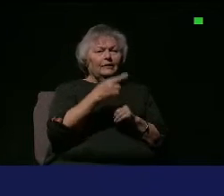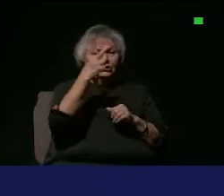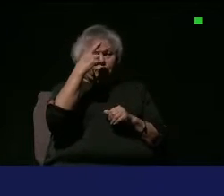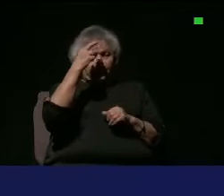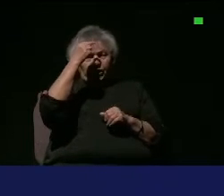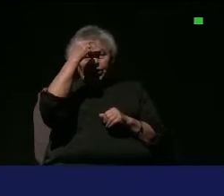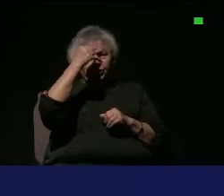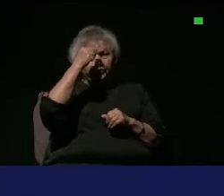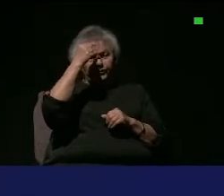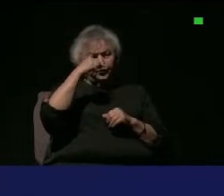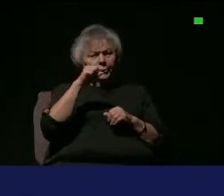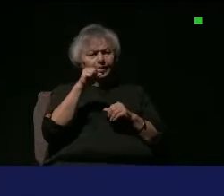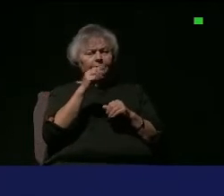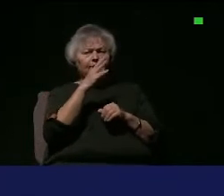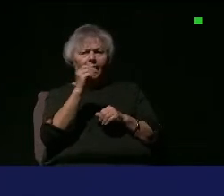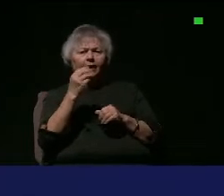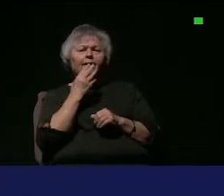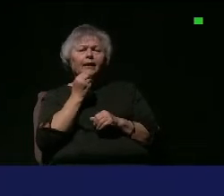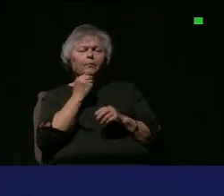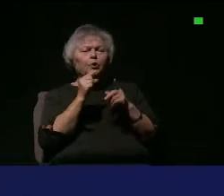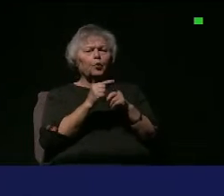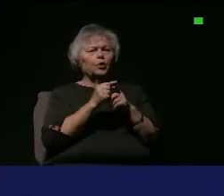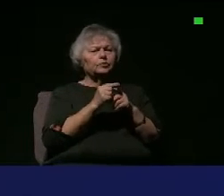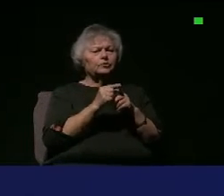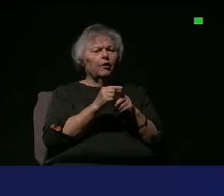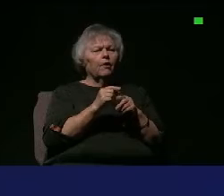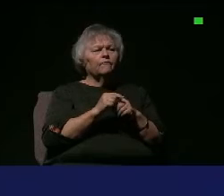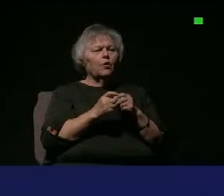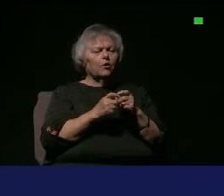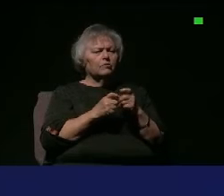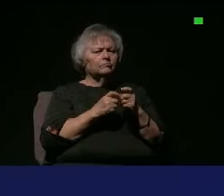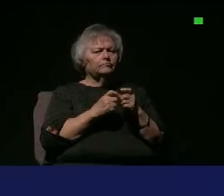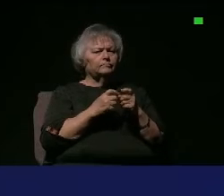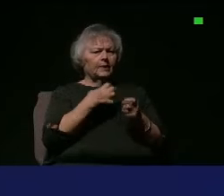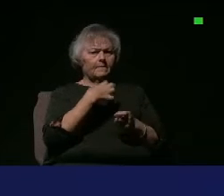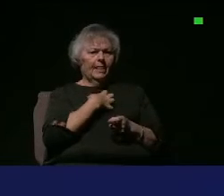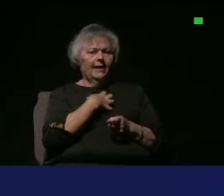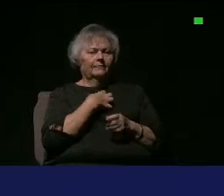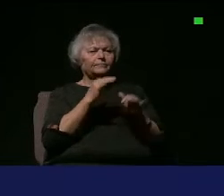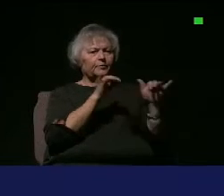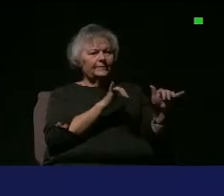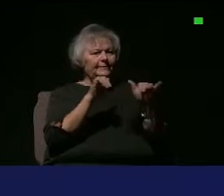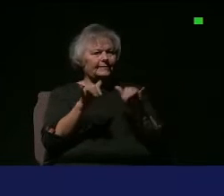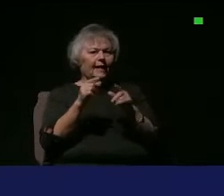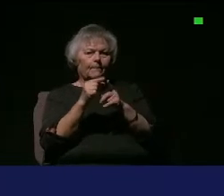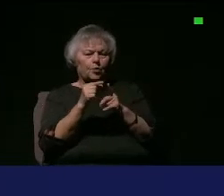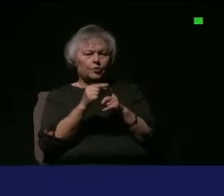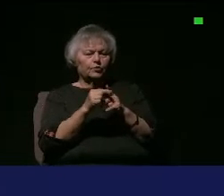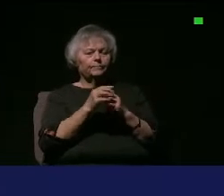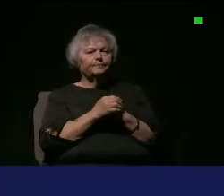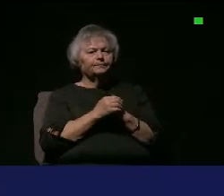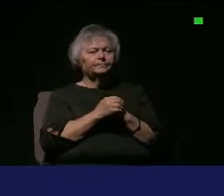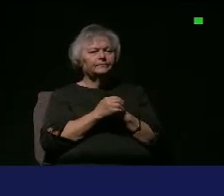murmur. That's the word that they were murmuring against the vineyard owner. Can you see Jonah moping on a